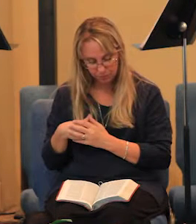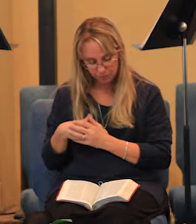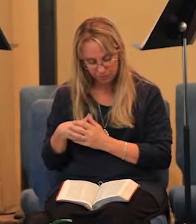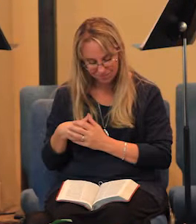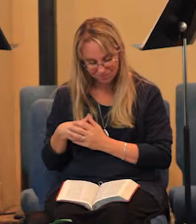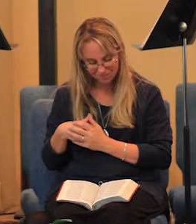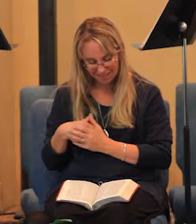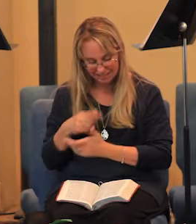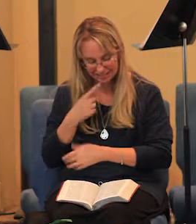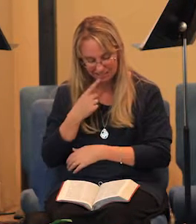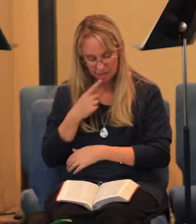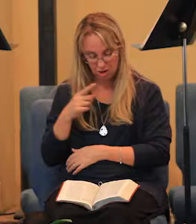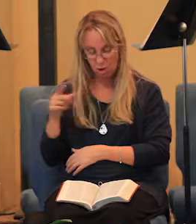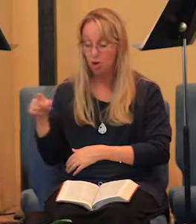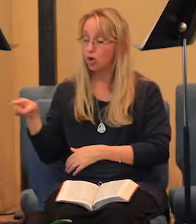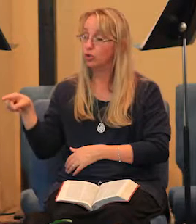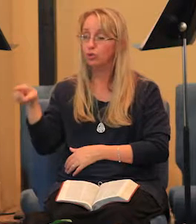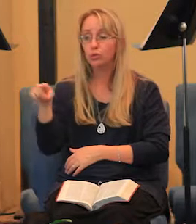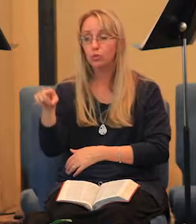You've sinned.